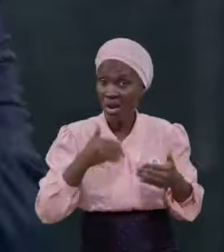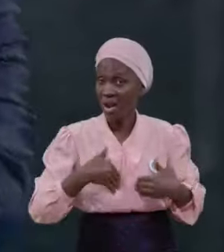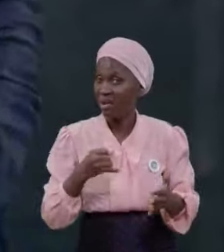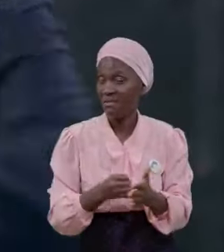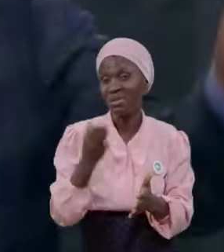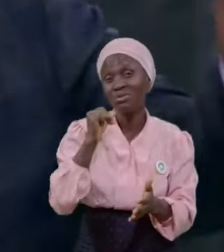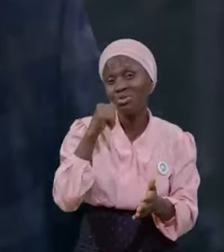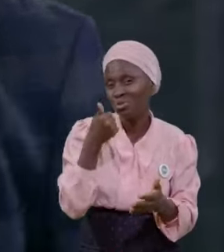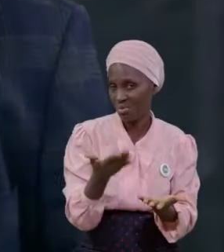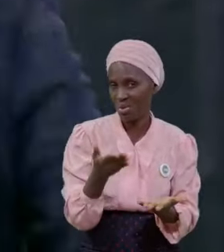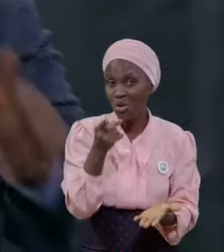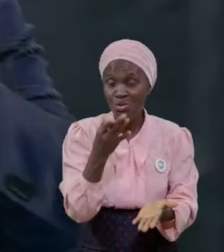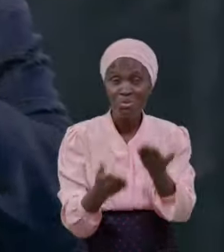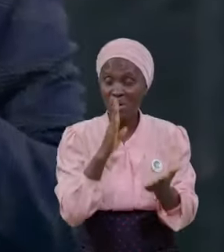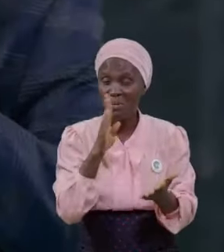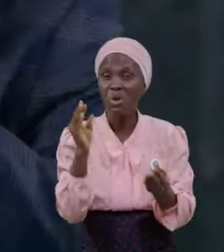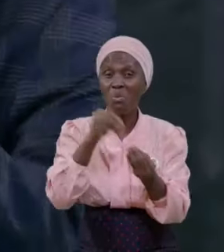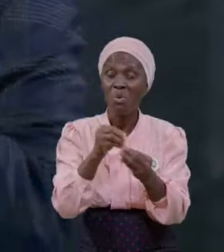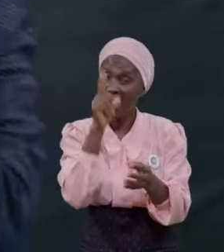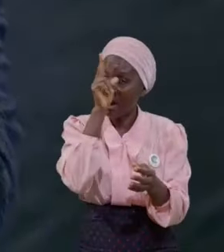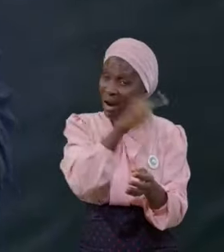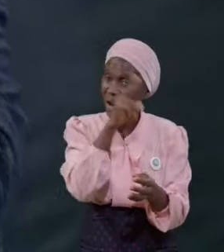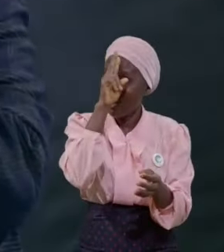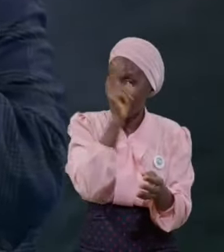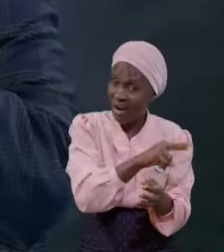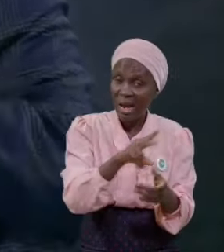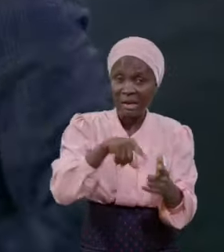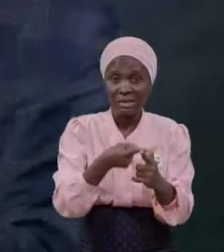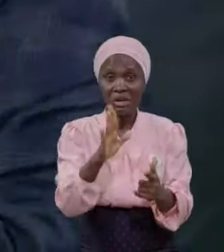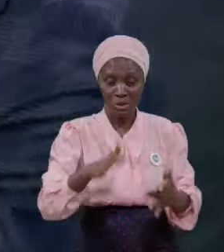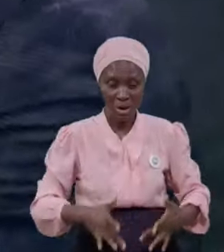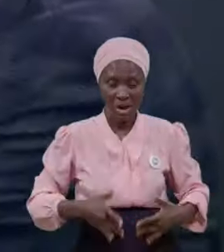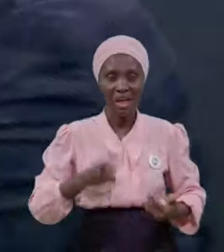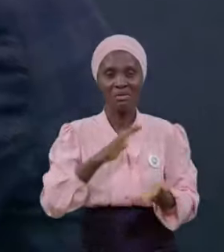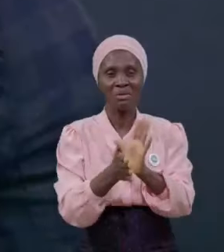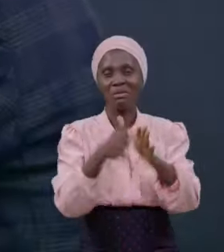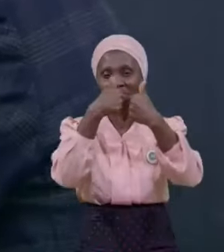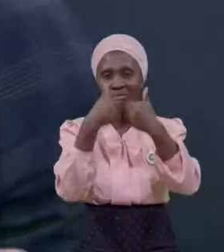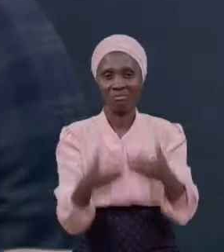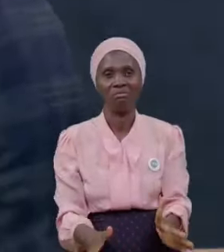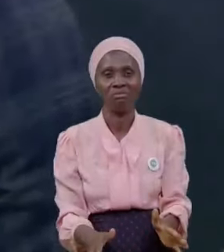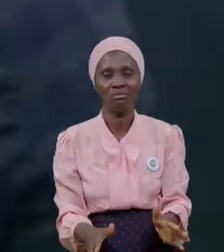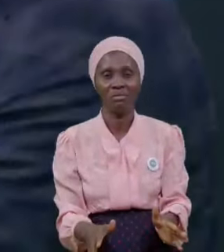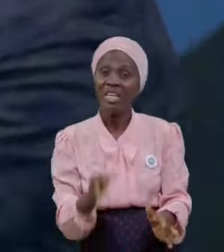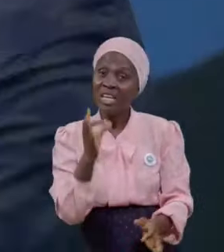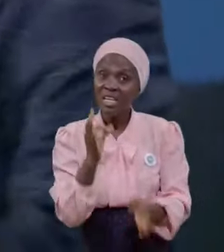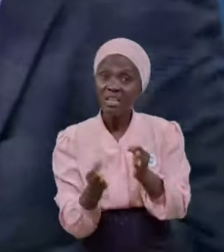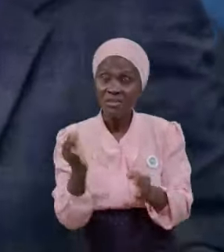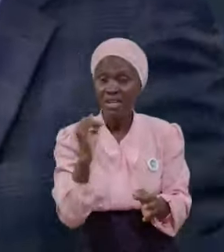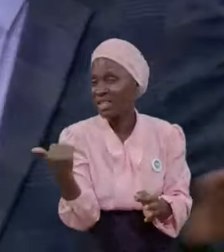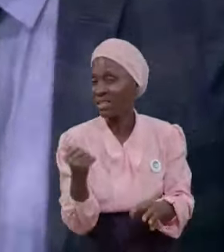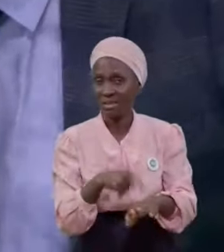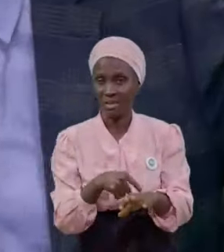then your life is lost. If there is any time to go away from being almost to